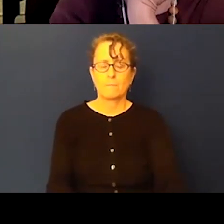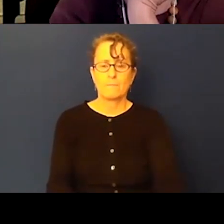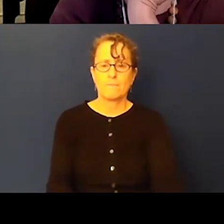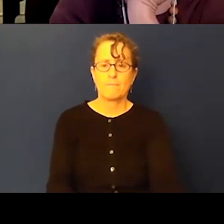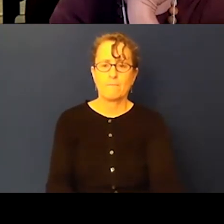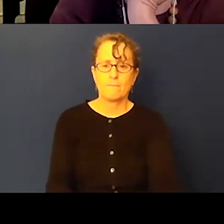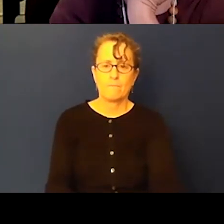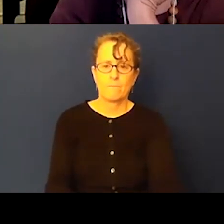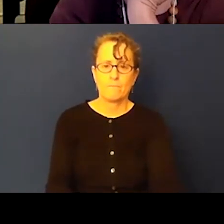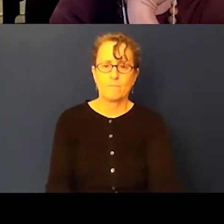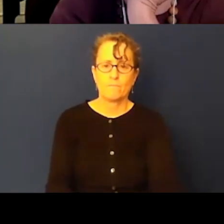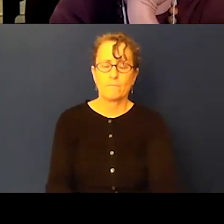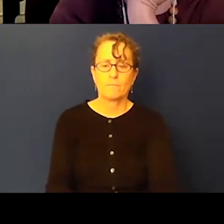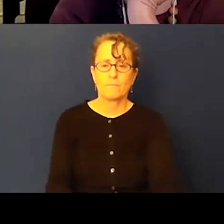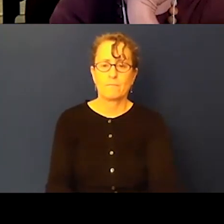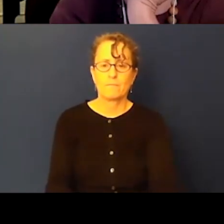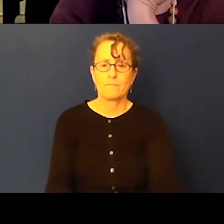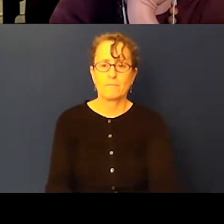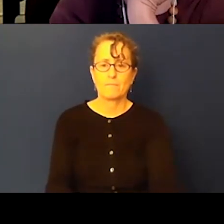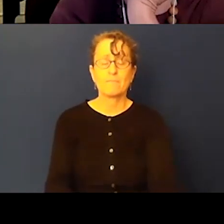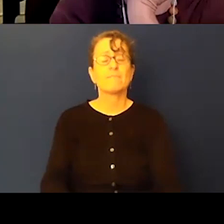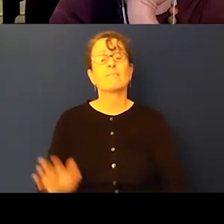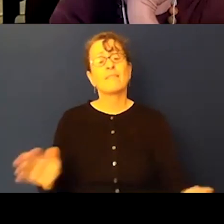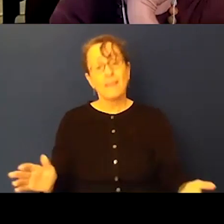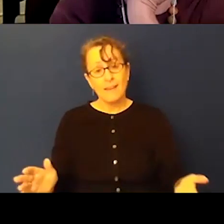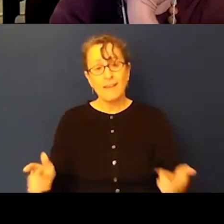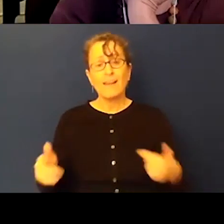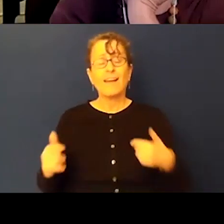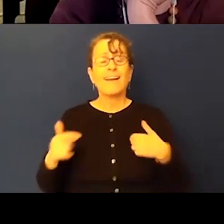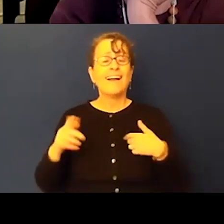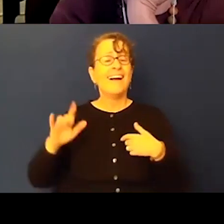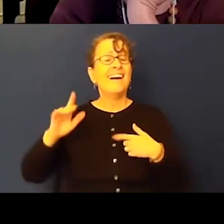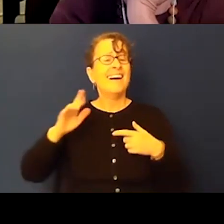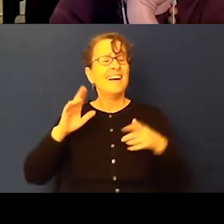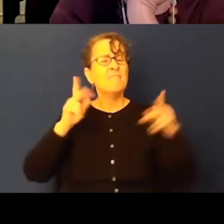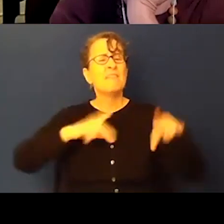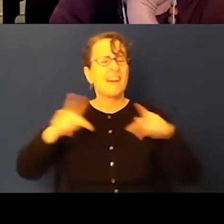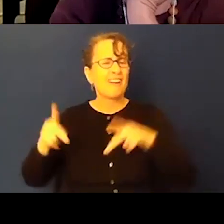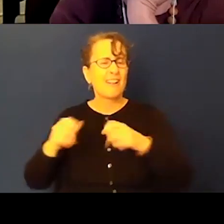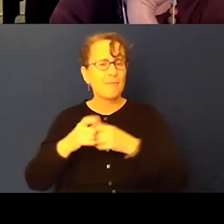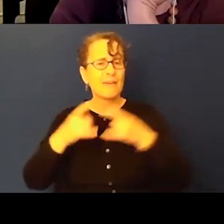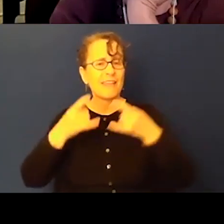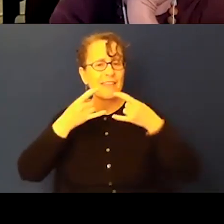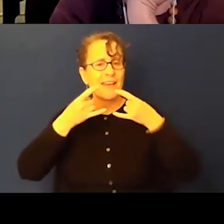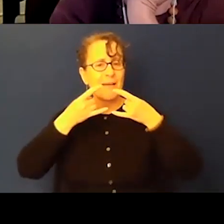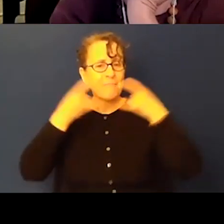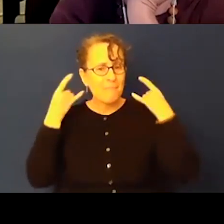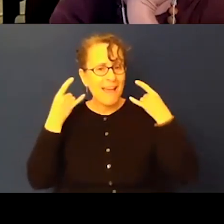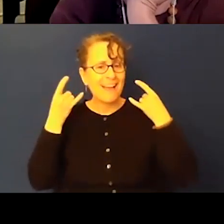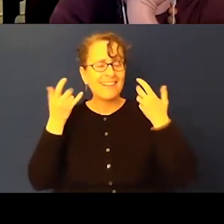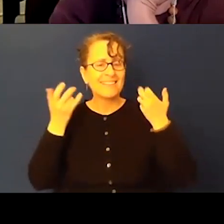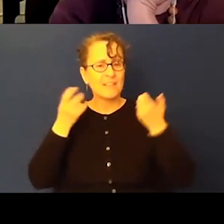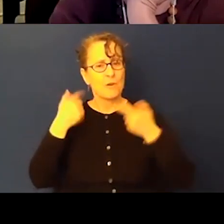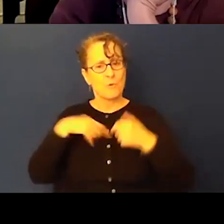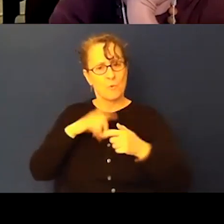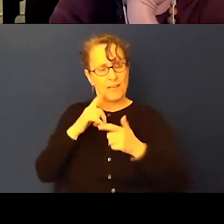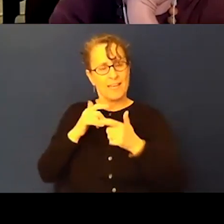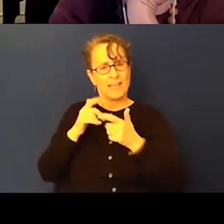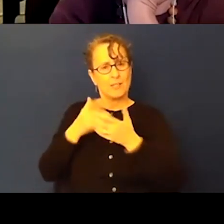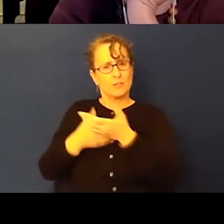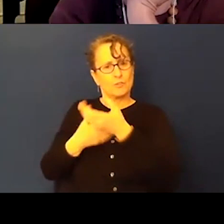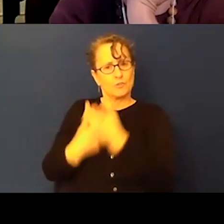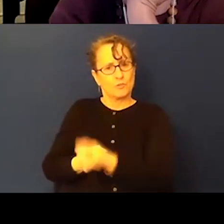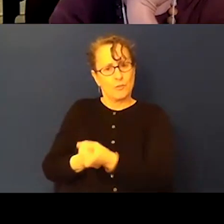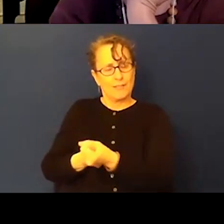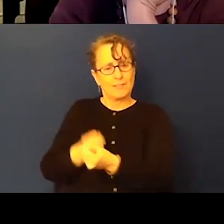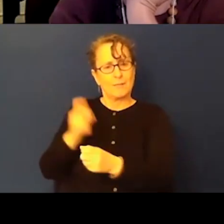talking about masks, I kind of like the honor system. In that I trust the honor of the people that get elected to this